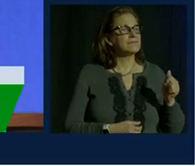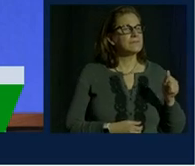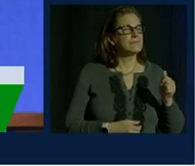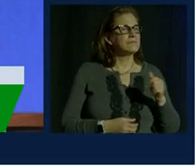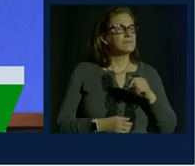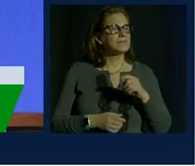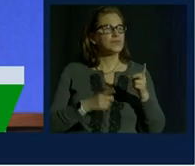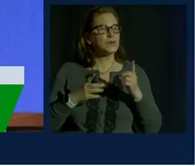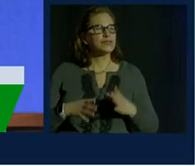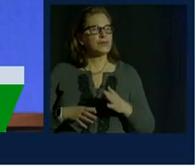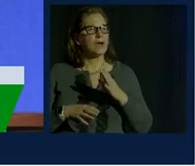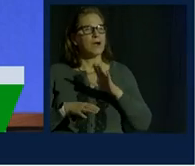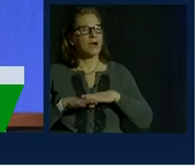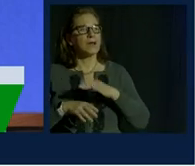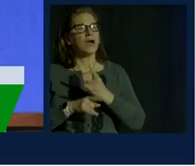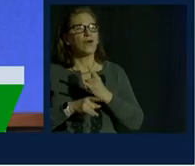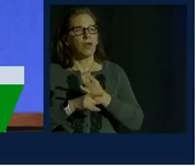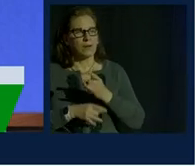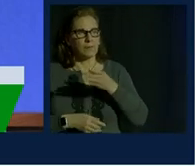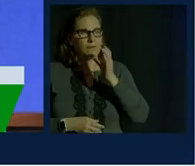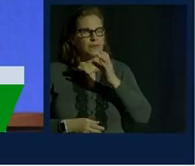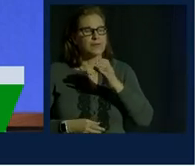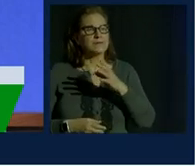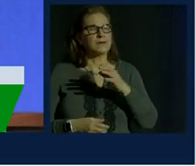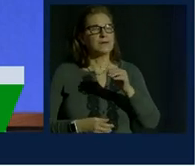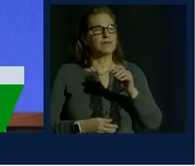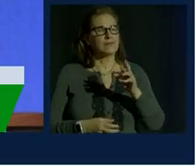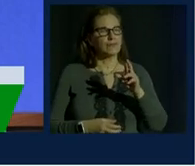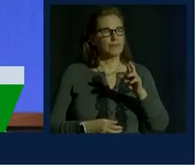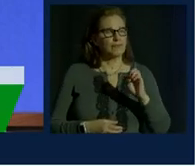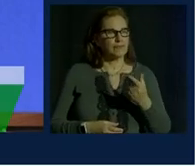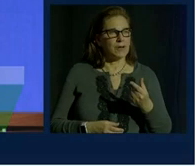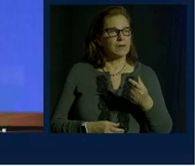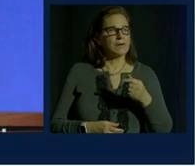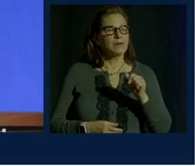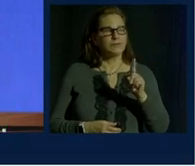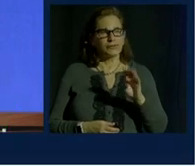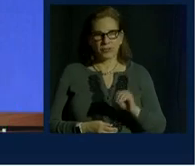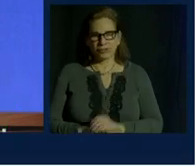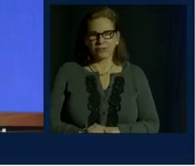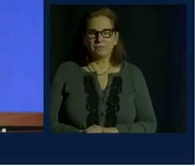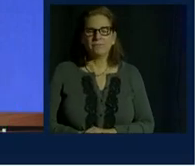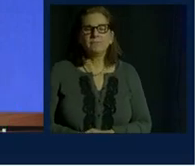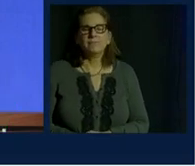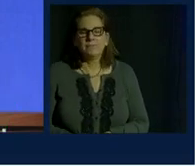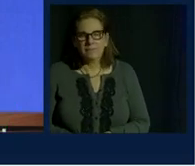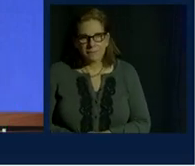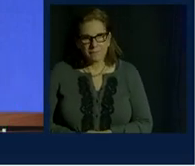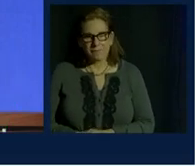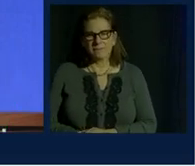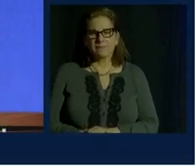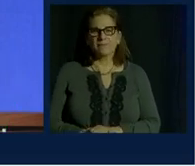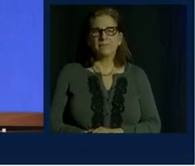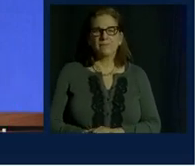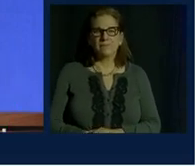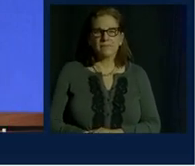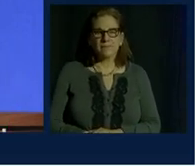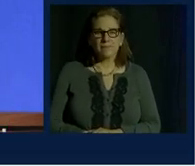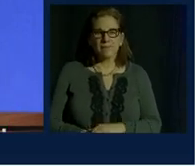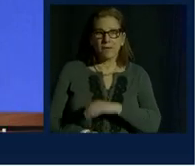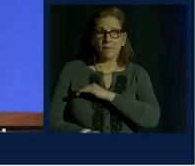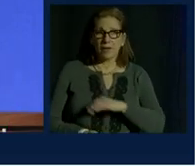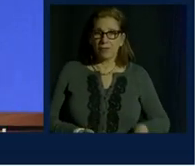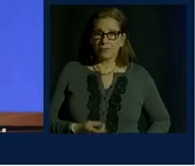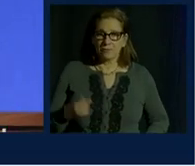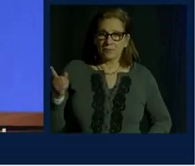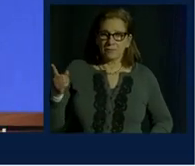as our alcohol carryout and delivery program, that have helped businesses get through the pandemic. Mayor Bowser has done it again